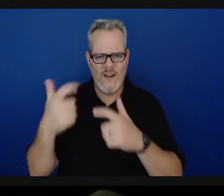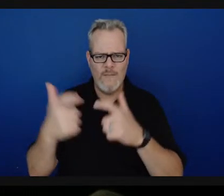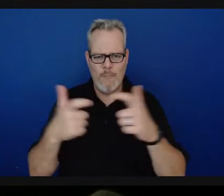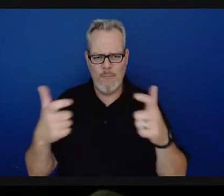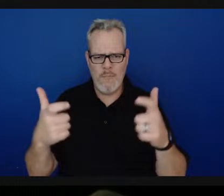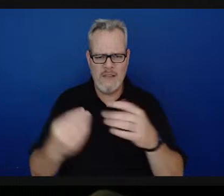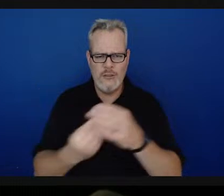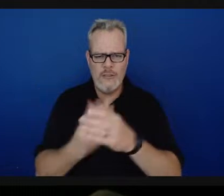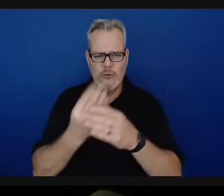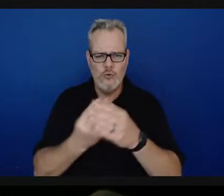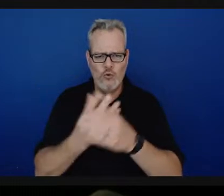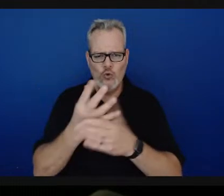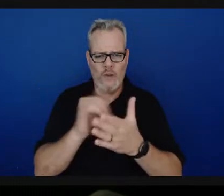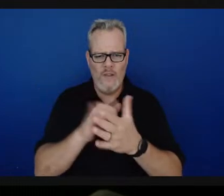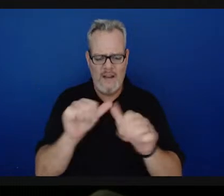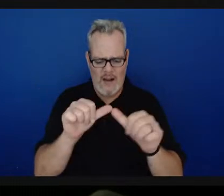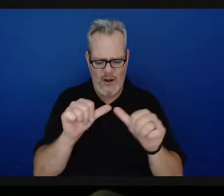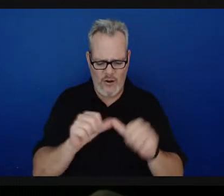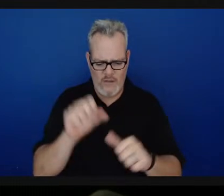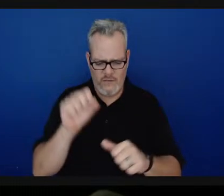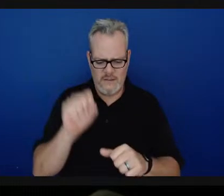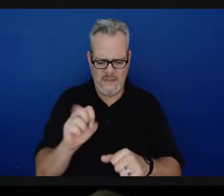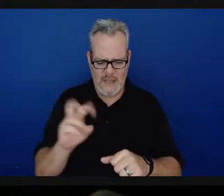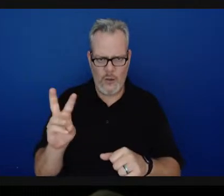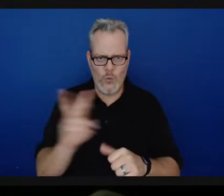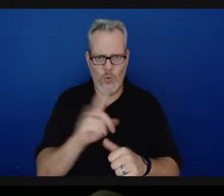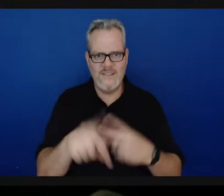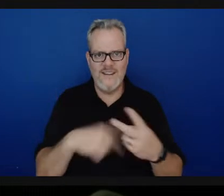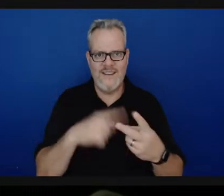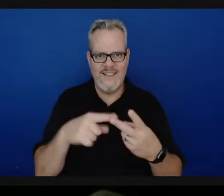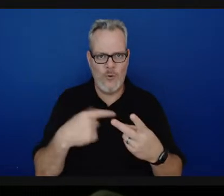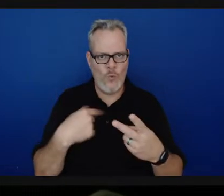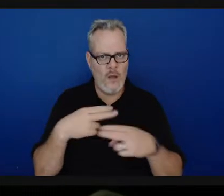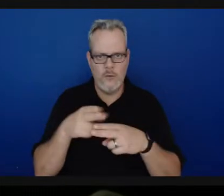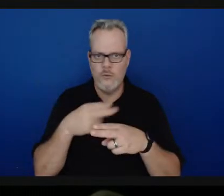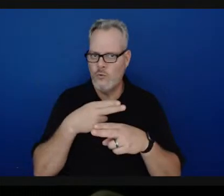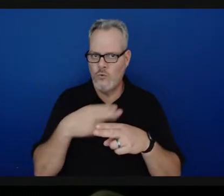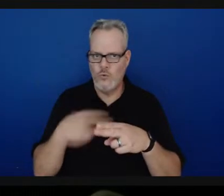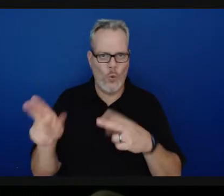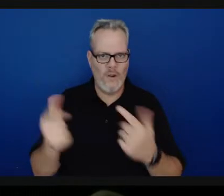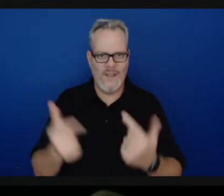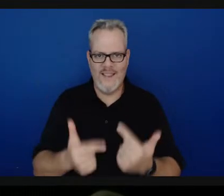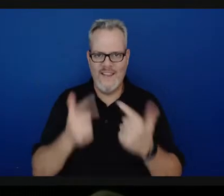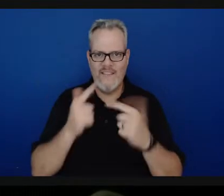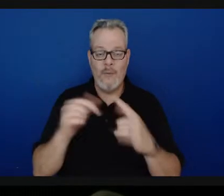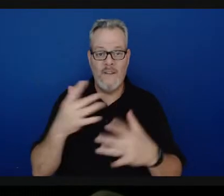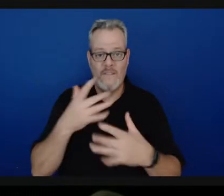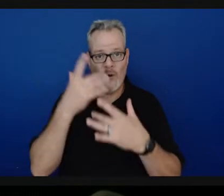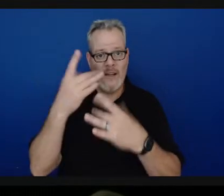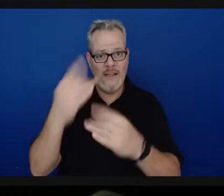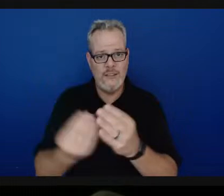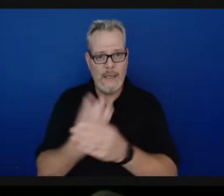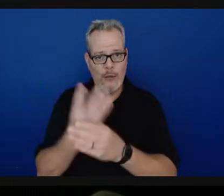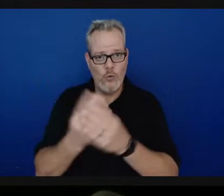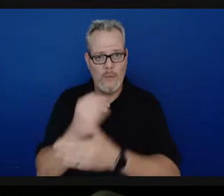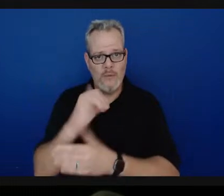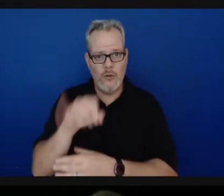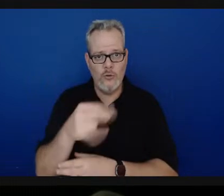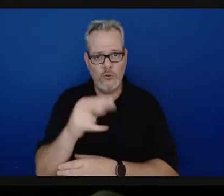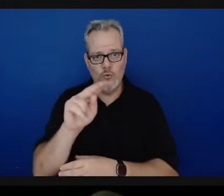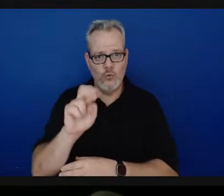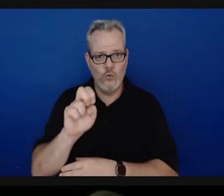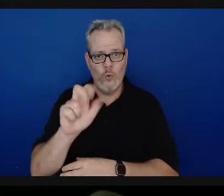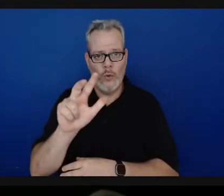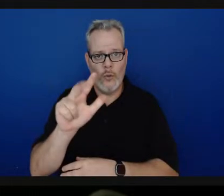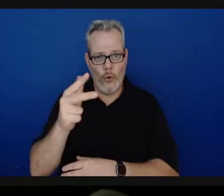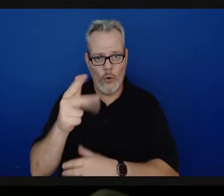Rift Zone, followed by a short-lived but really interesting eruption out there on June 3rd. We also